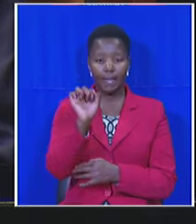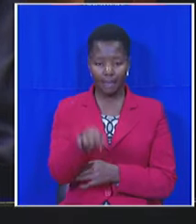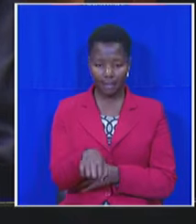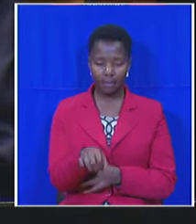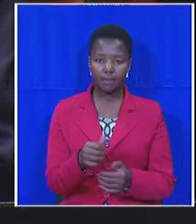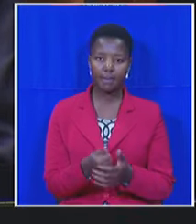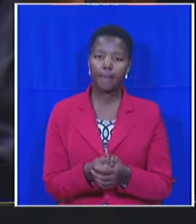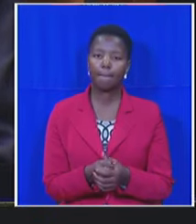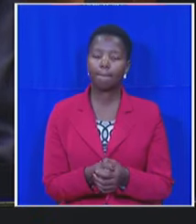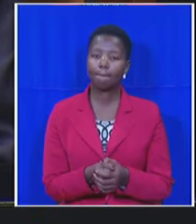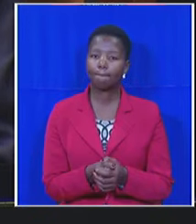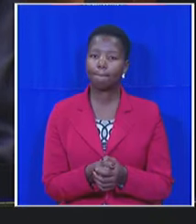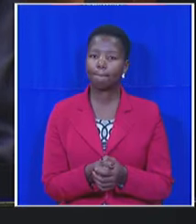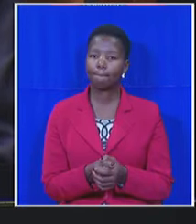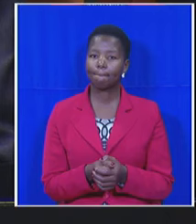right.